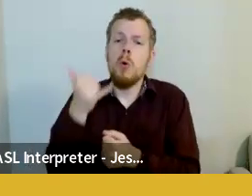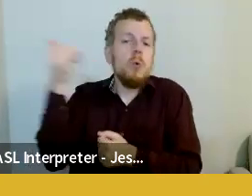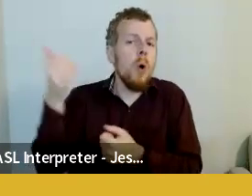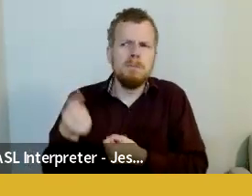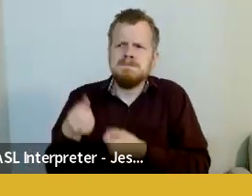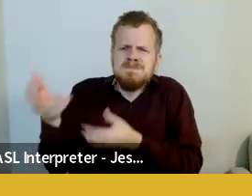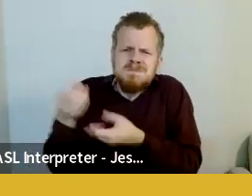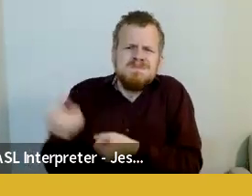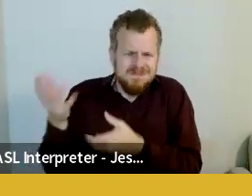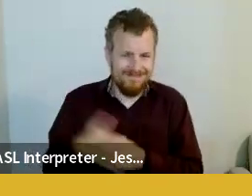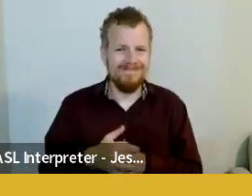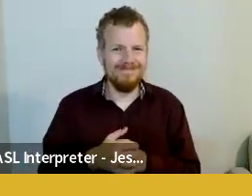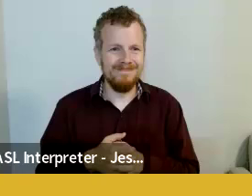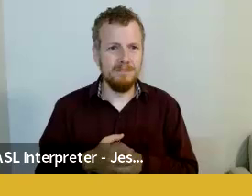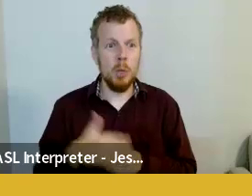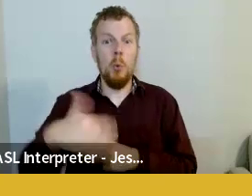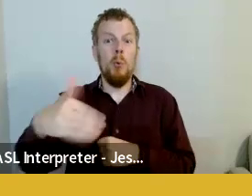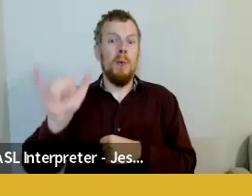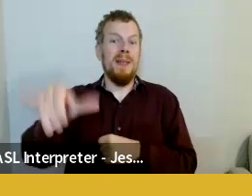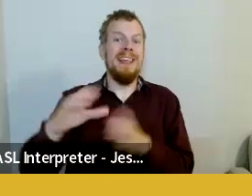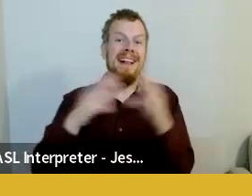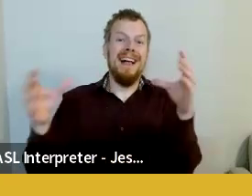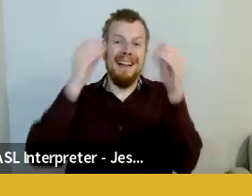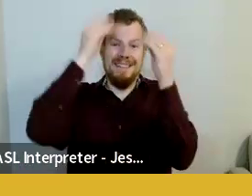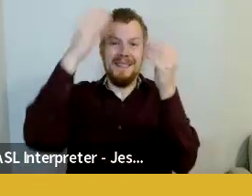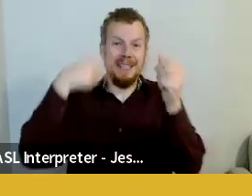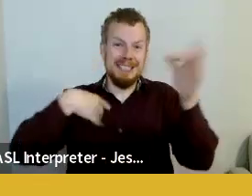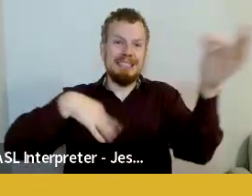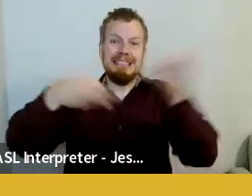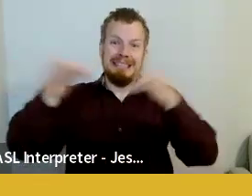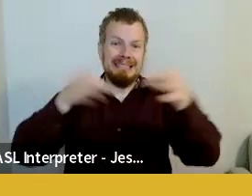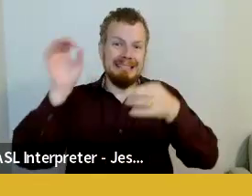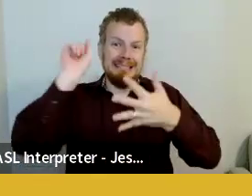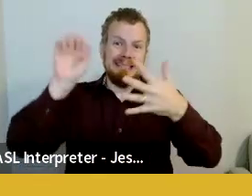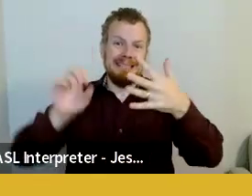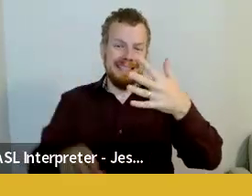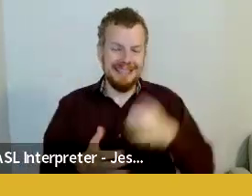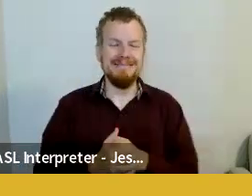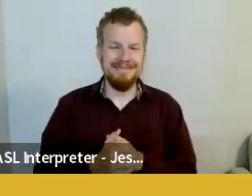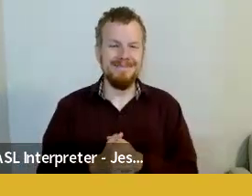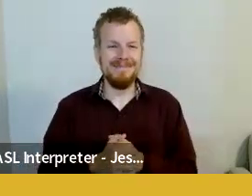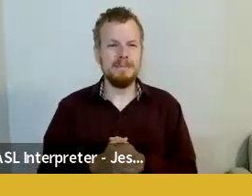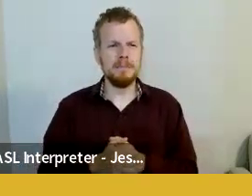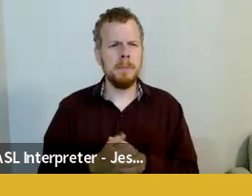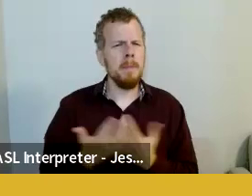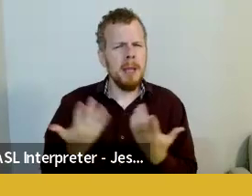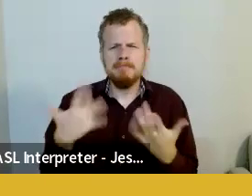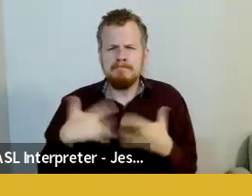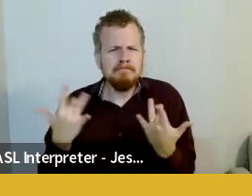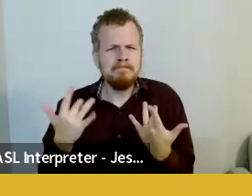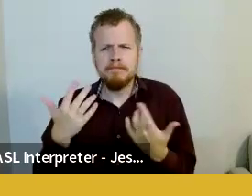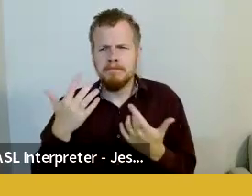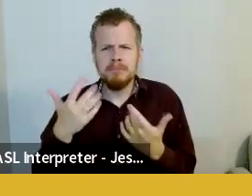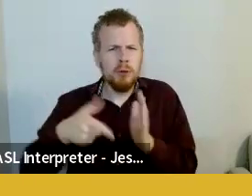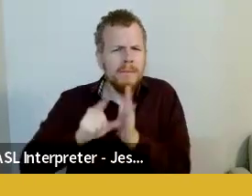All right. So now I know that this was a lot of information for us all I'm taking today. If you just wanted a quick refresher, you can